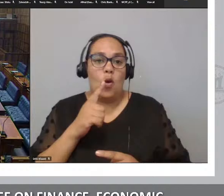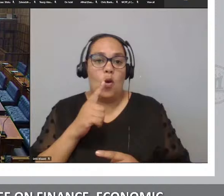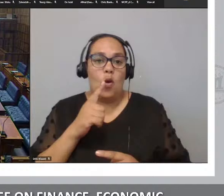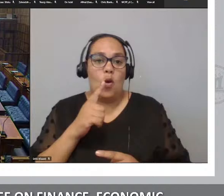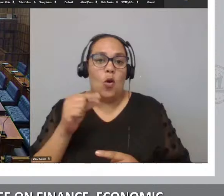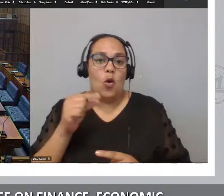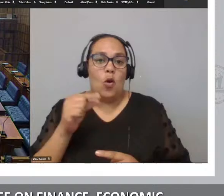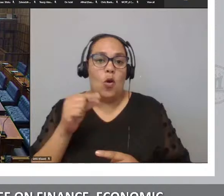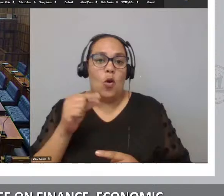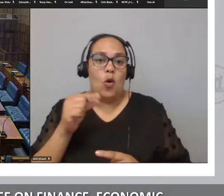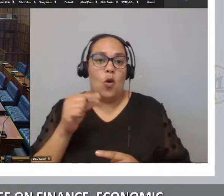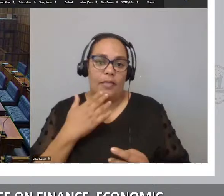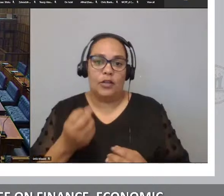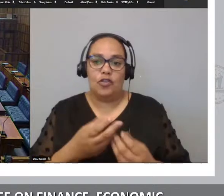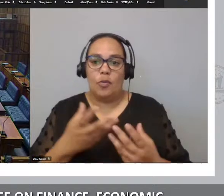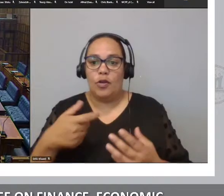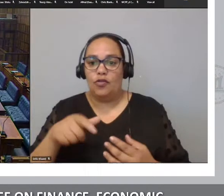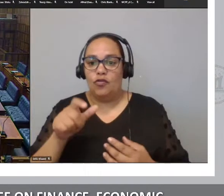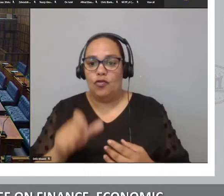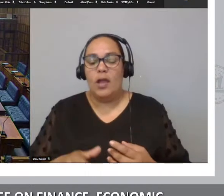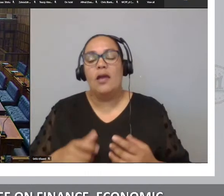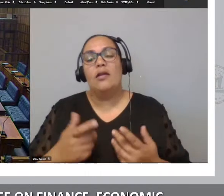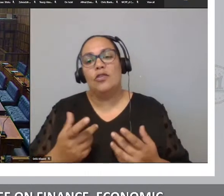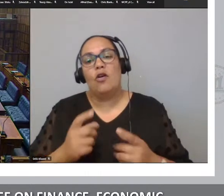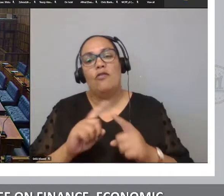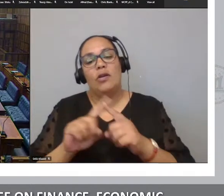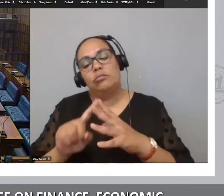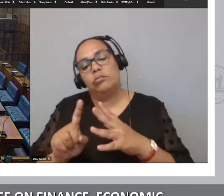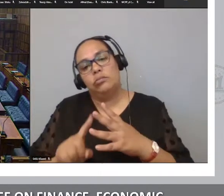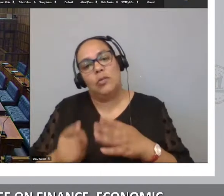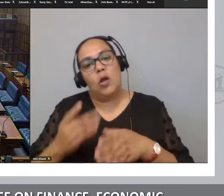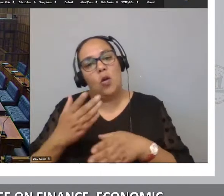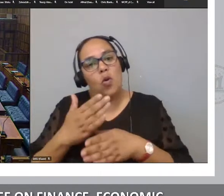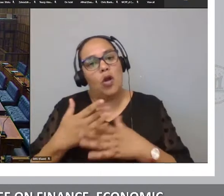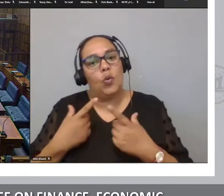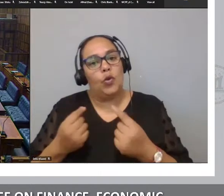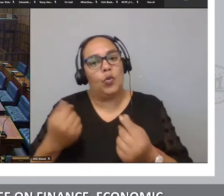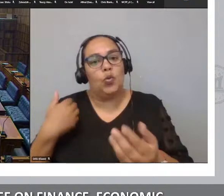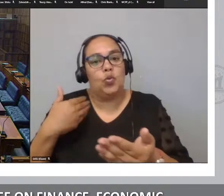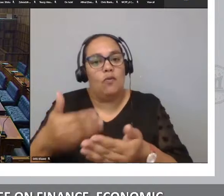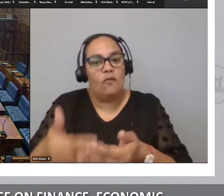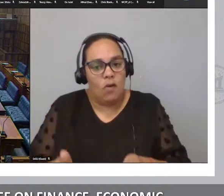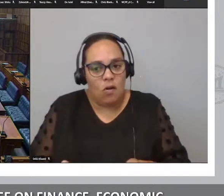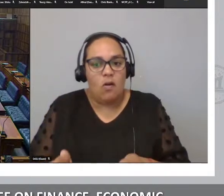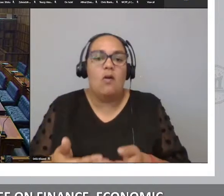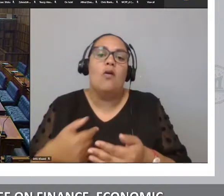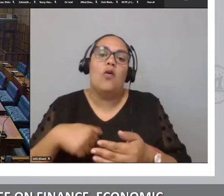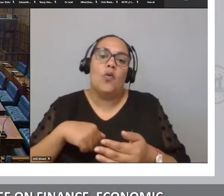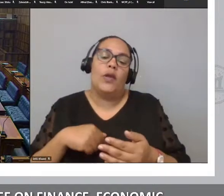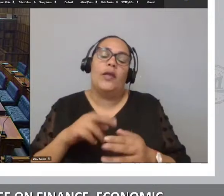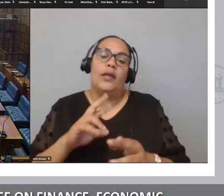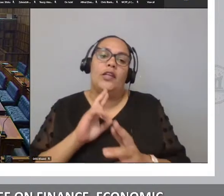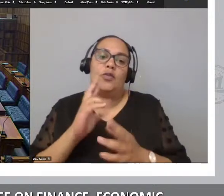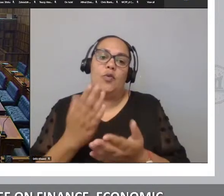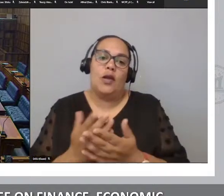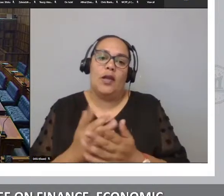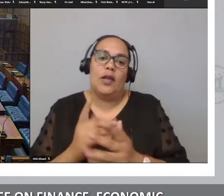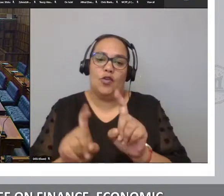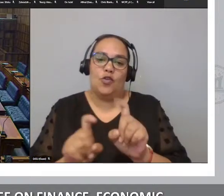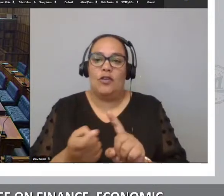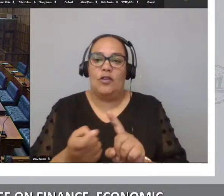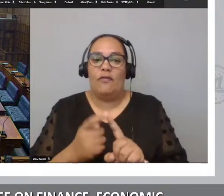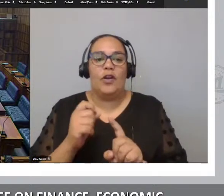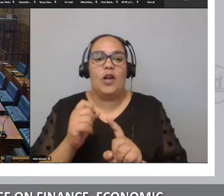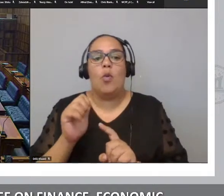Lenn thank you so much chair from all the benchmarking work we've done so far um we can respond to the question from